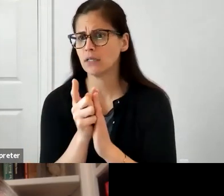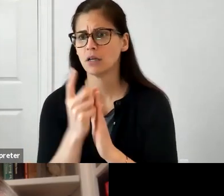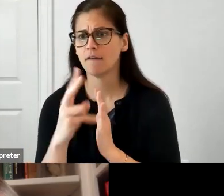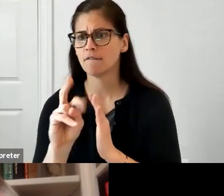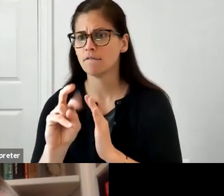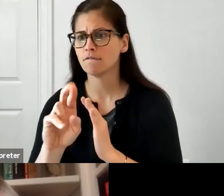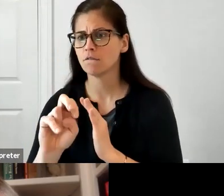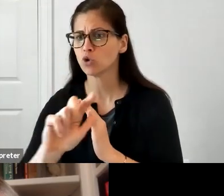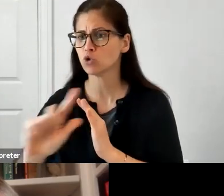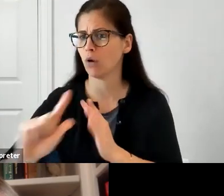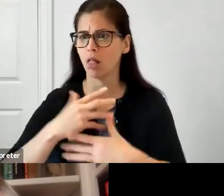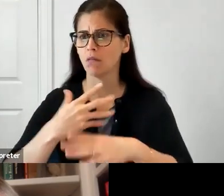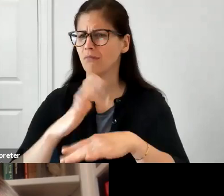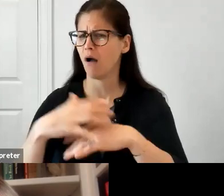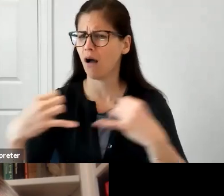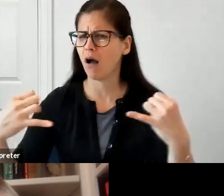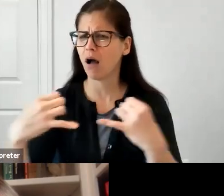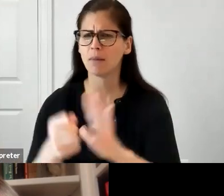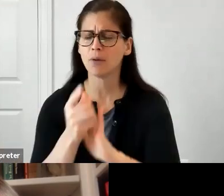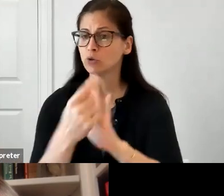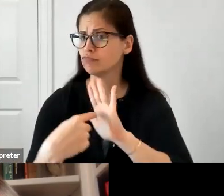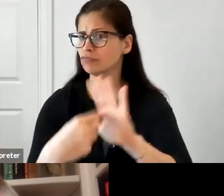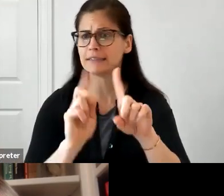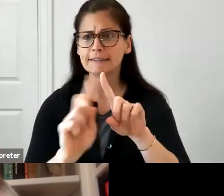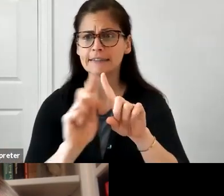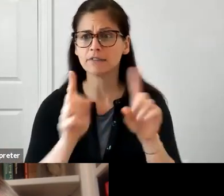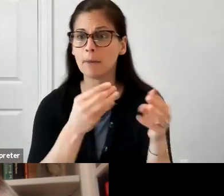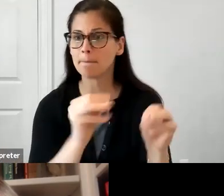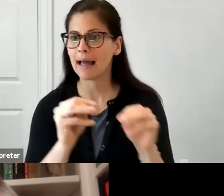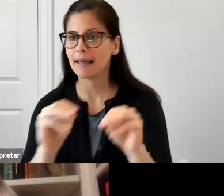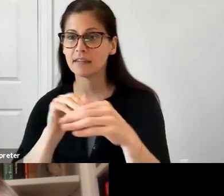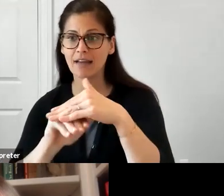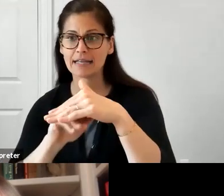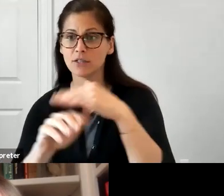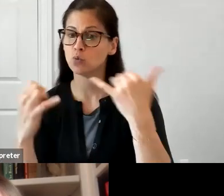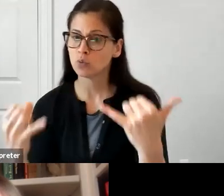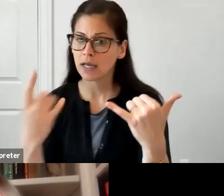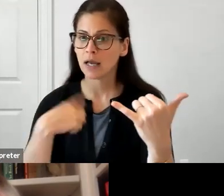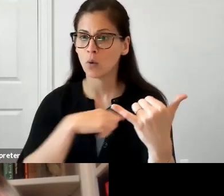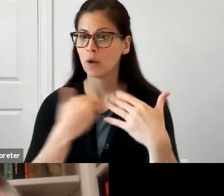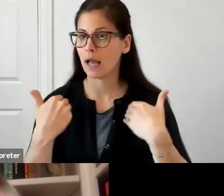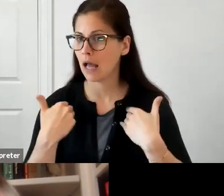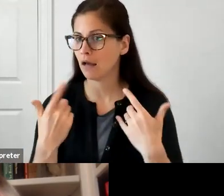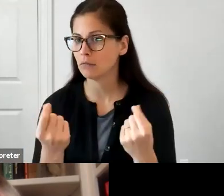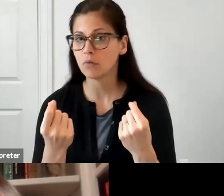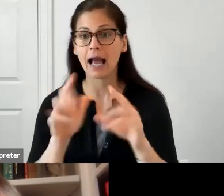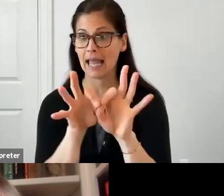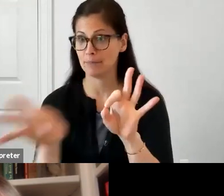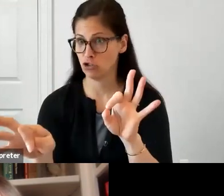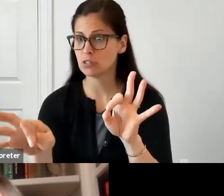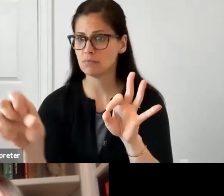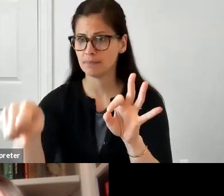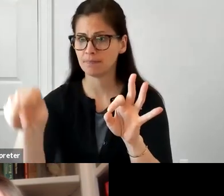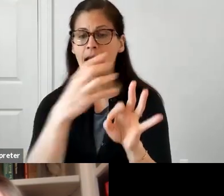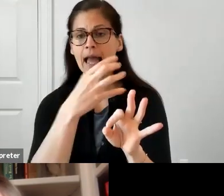this virtual moment illustrate different methods of access. So today we have the captions and